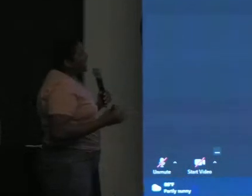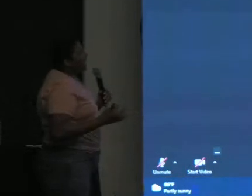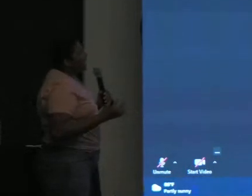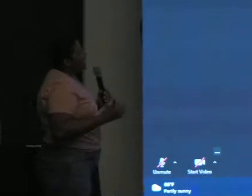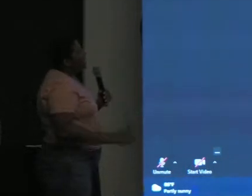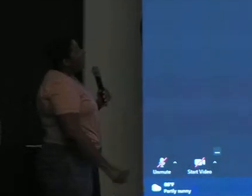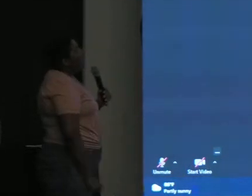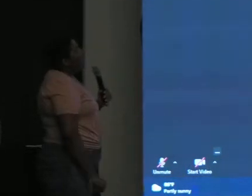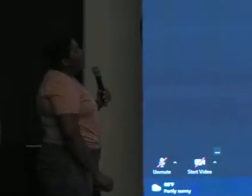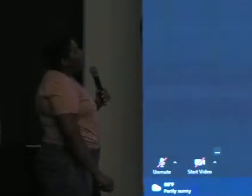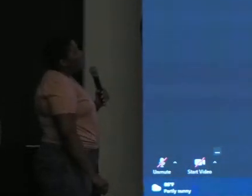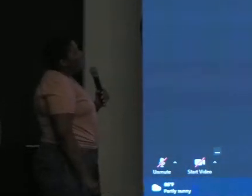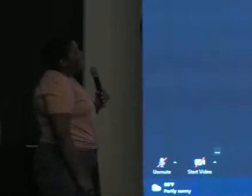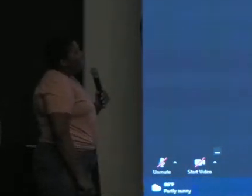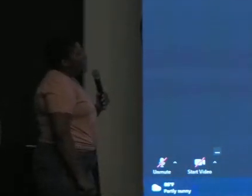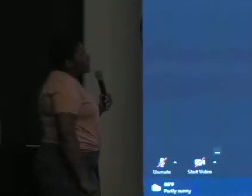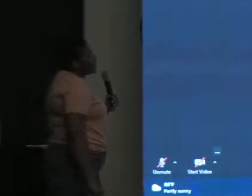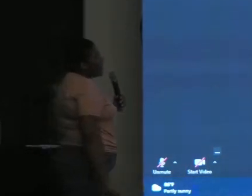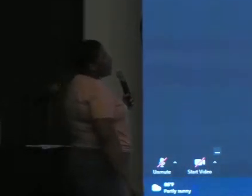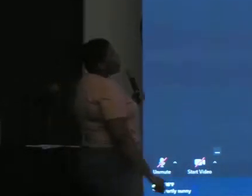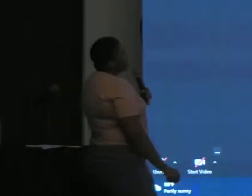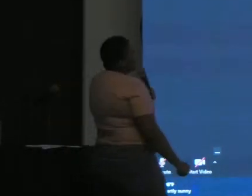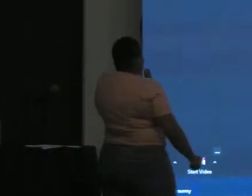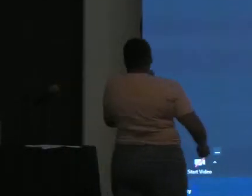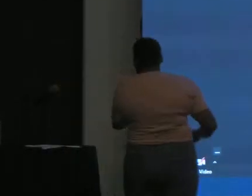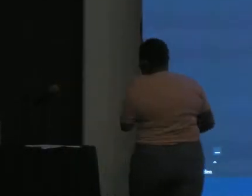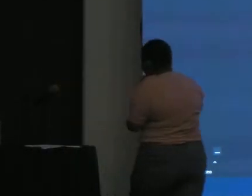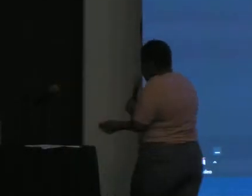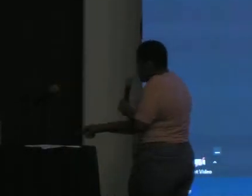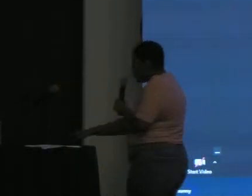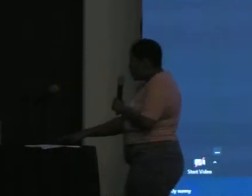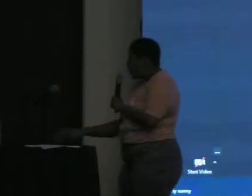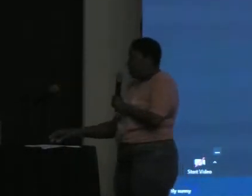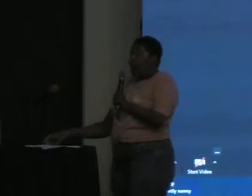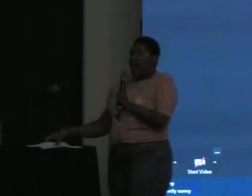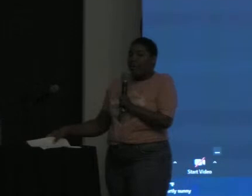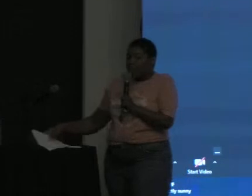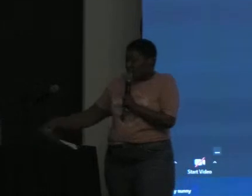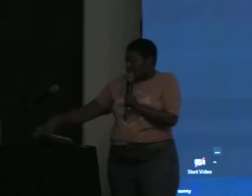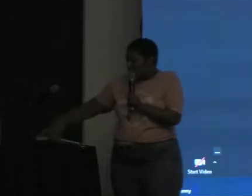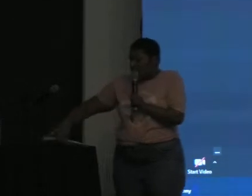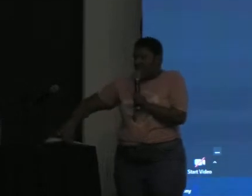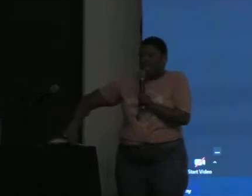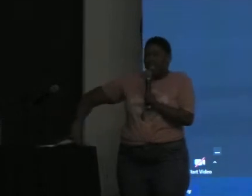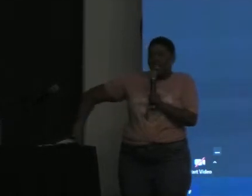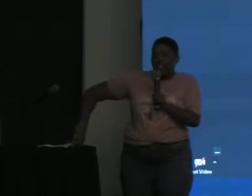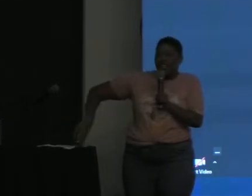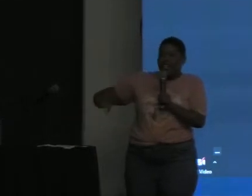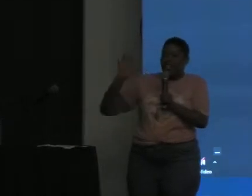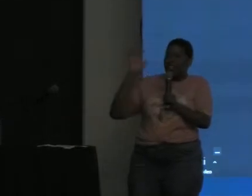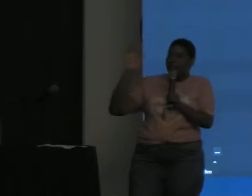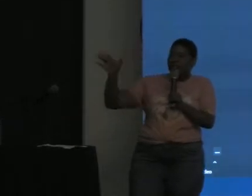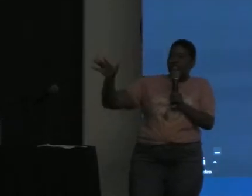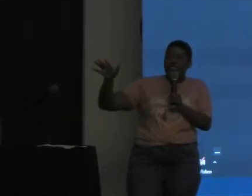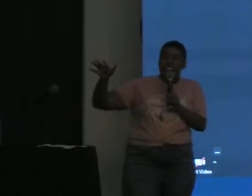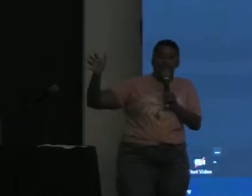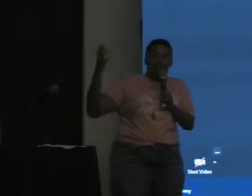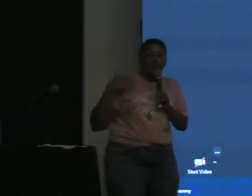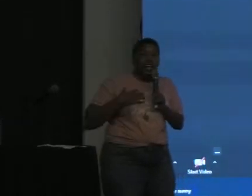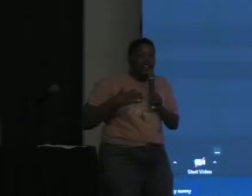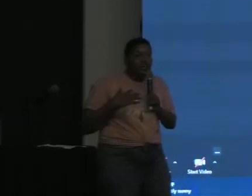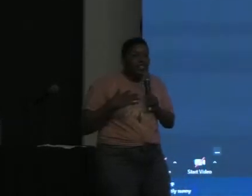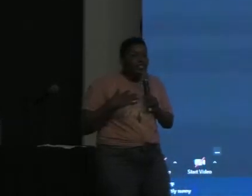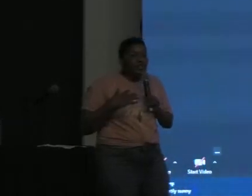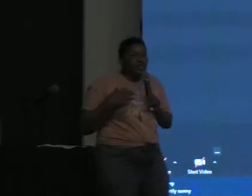really excited to get into our panel. But first, I want to, again, thank the BFF team.